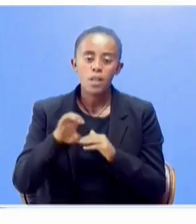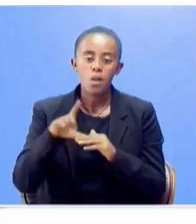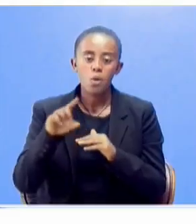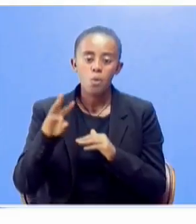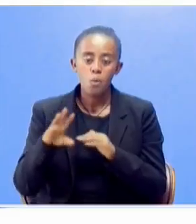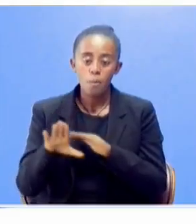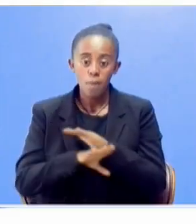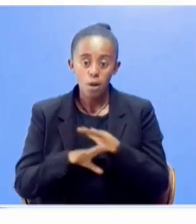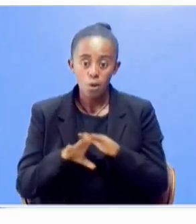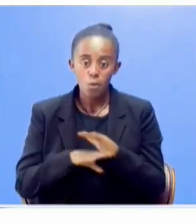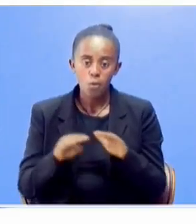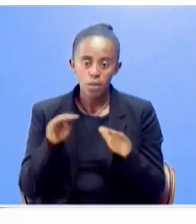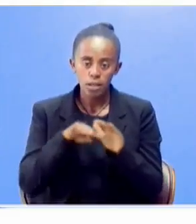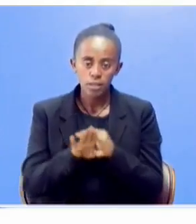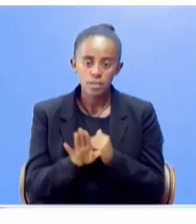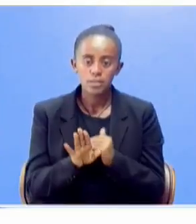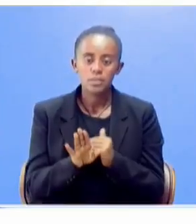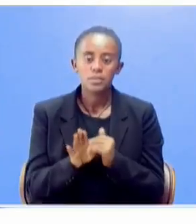in